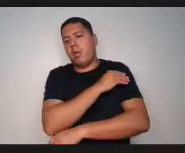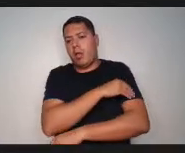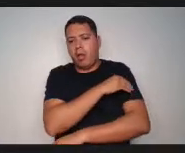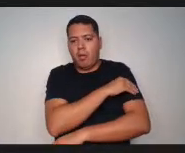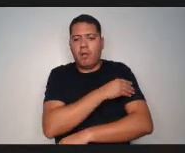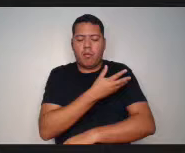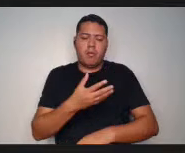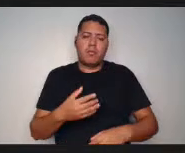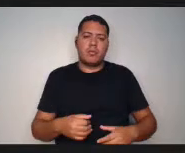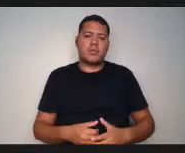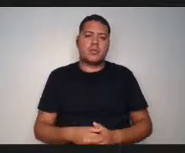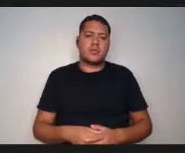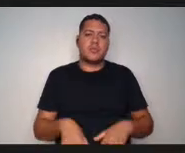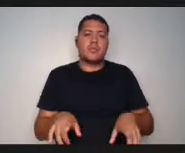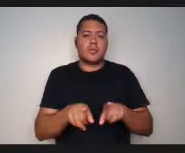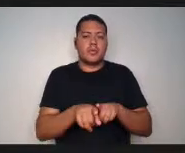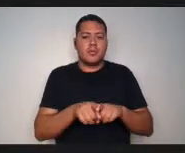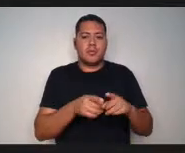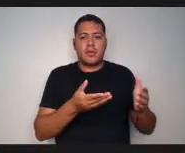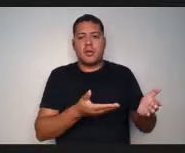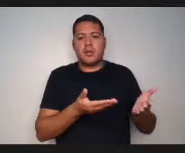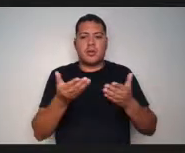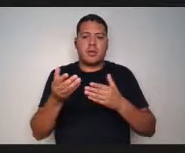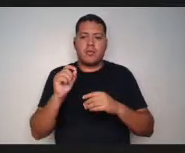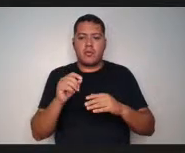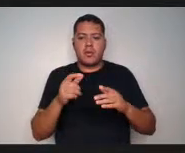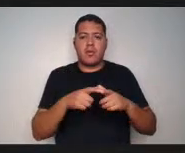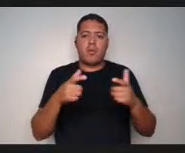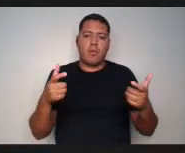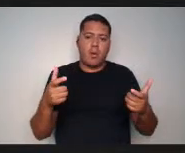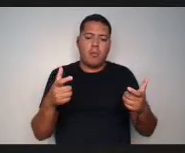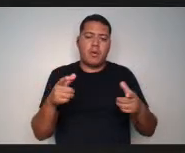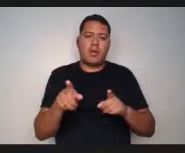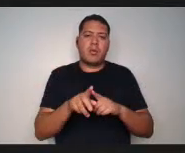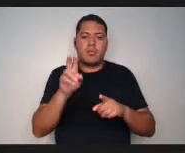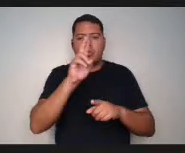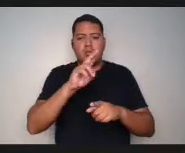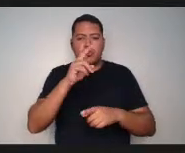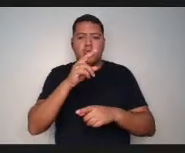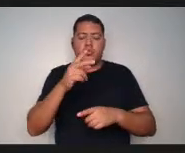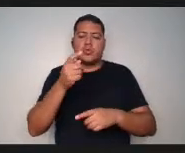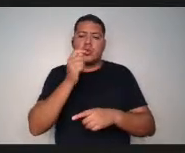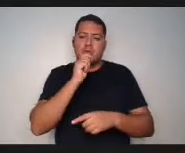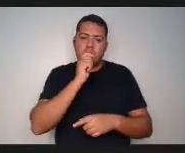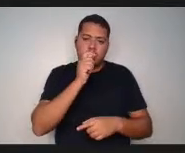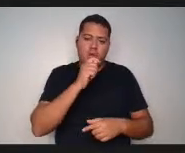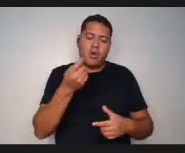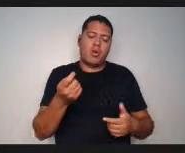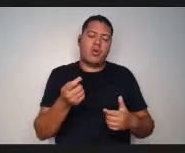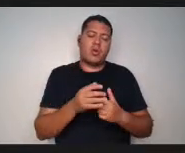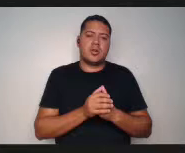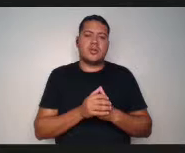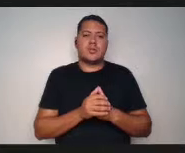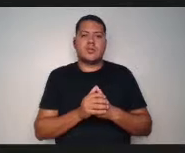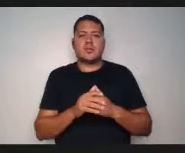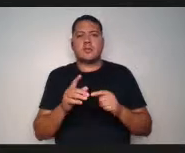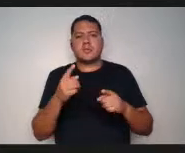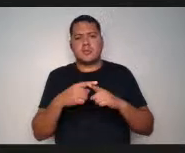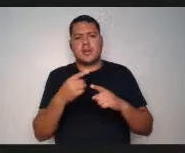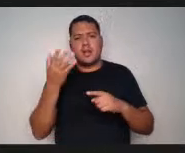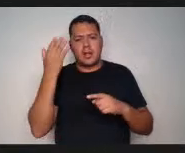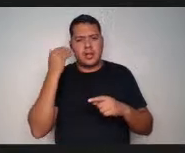United States, which were already high before the pandemic. We've had an uptick even during 2020 in opioid